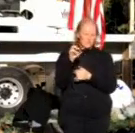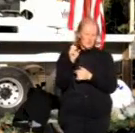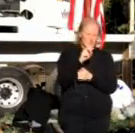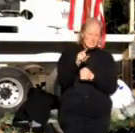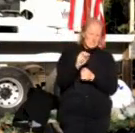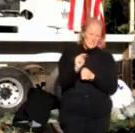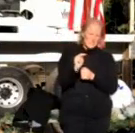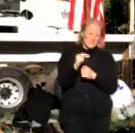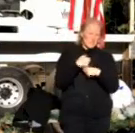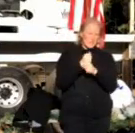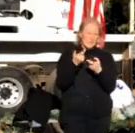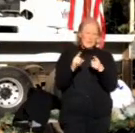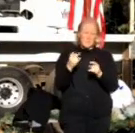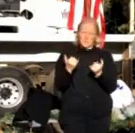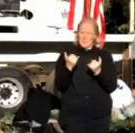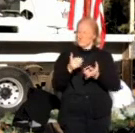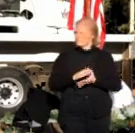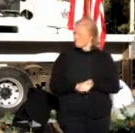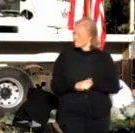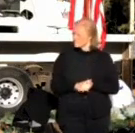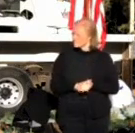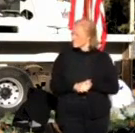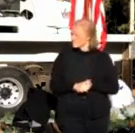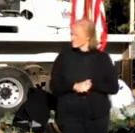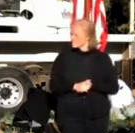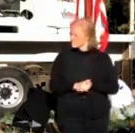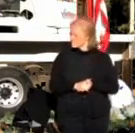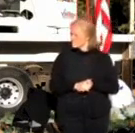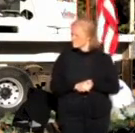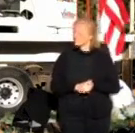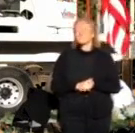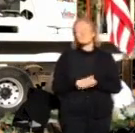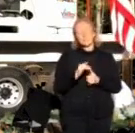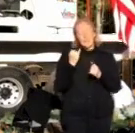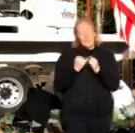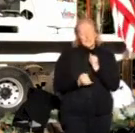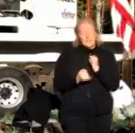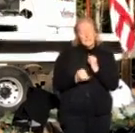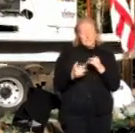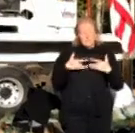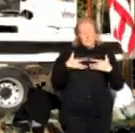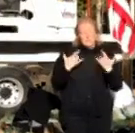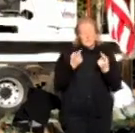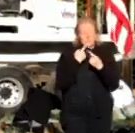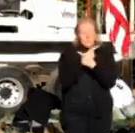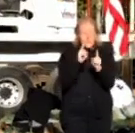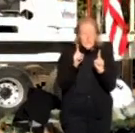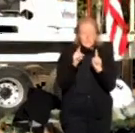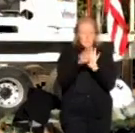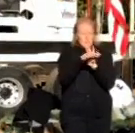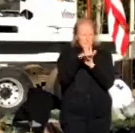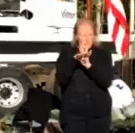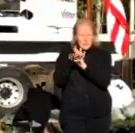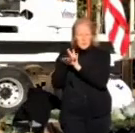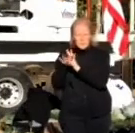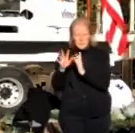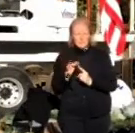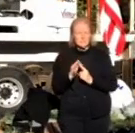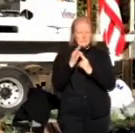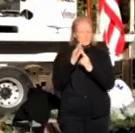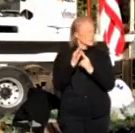for making this happen for us. Last but certainly not least, we are really thrilled to announce that we are going to be filming a very